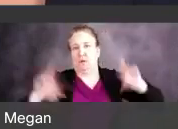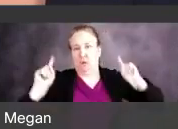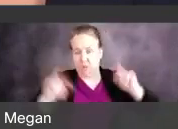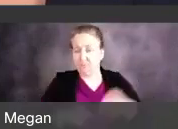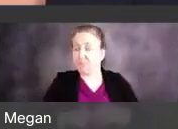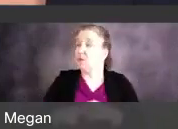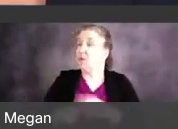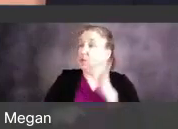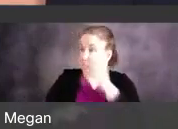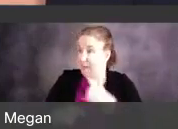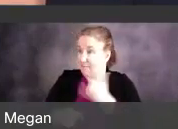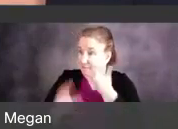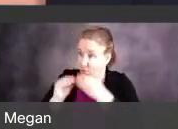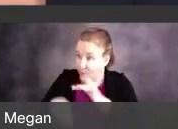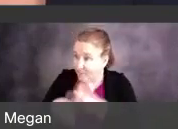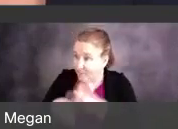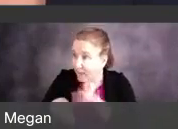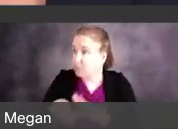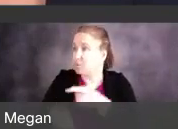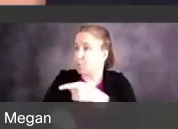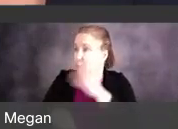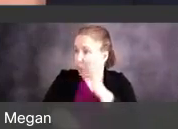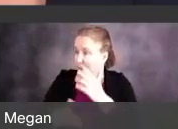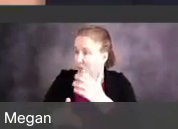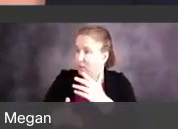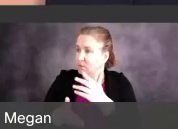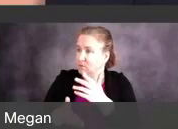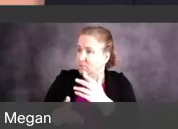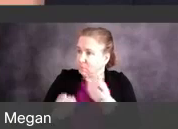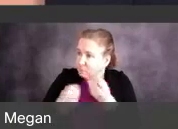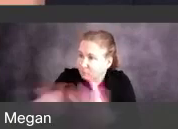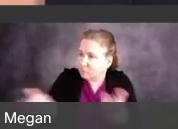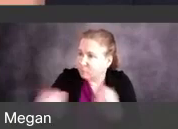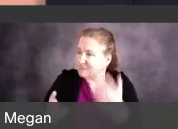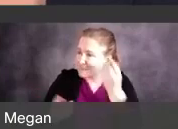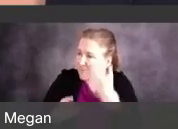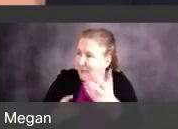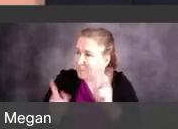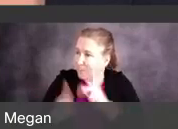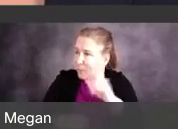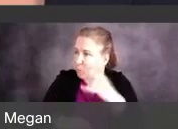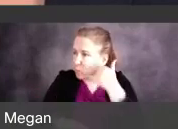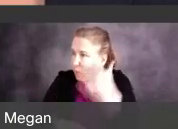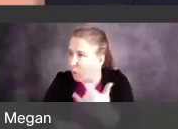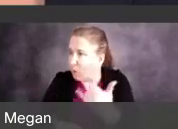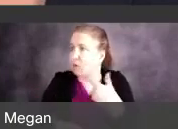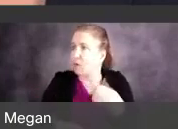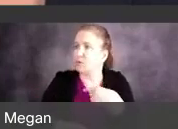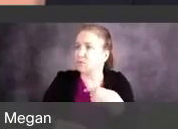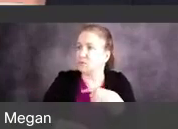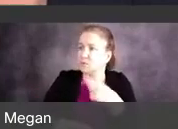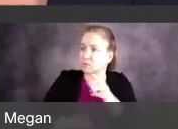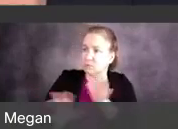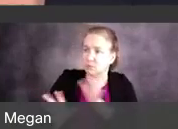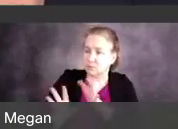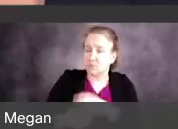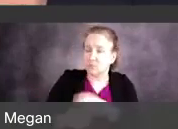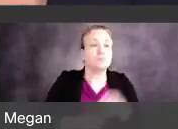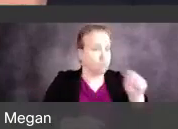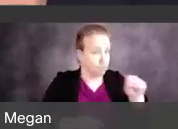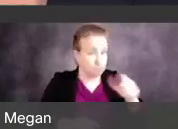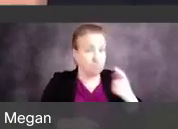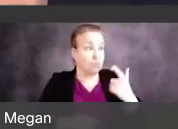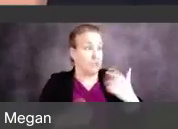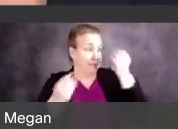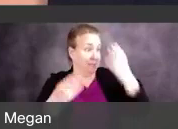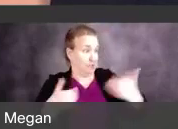phone number available. You'll publicize the phone number that people should call and the exact date when that's going to kick off. Yep. As soon as we